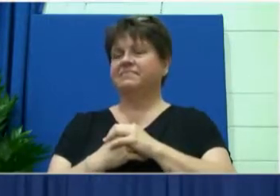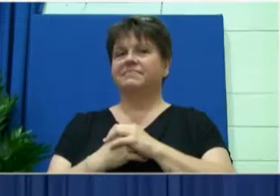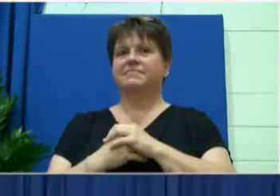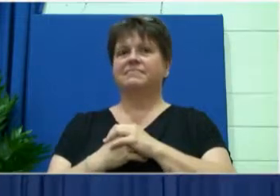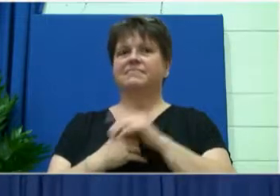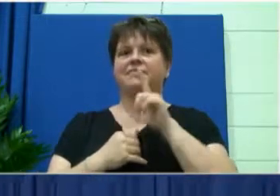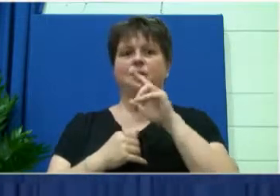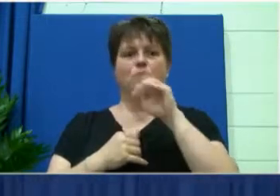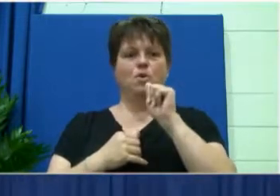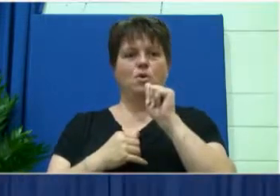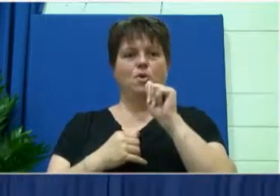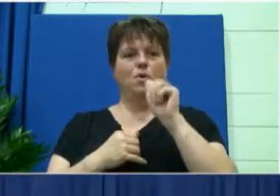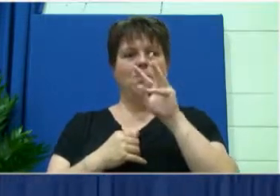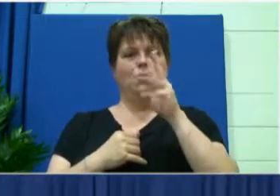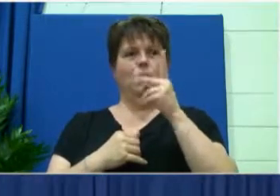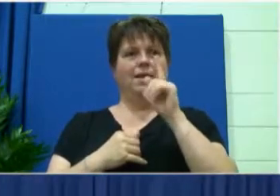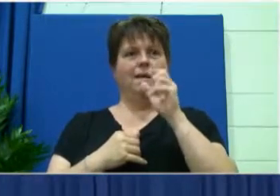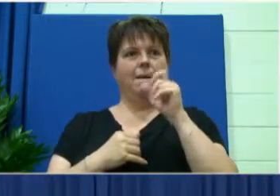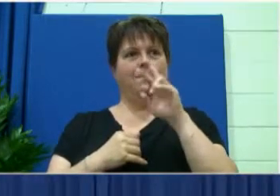Trustee Laura Wiedekemper.